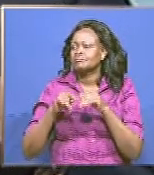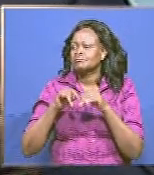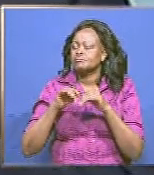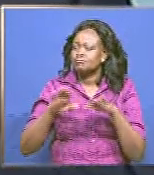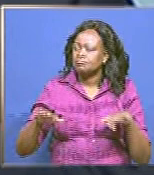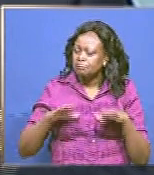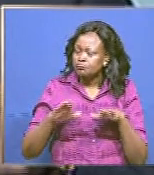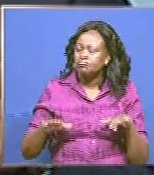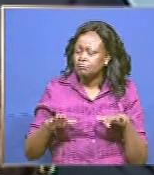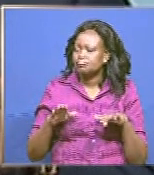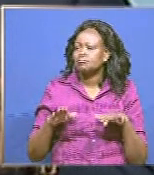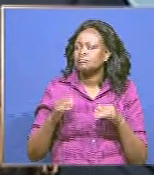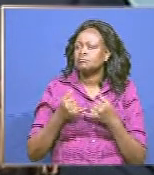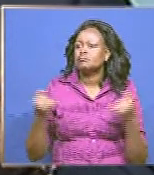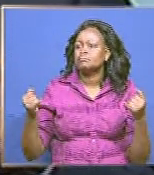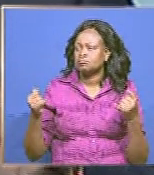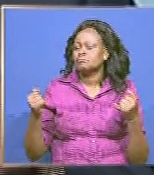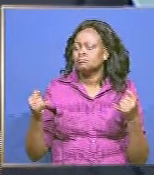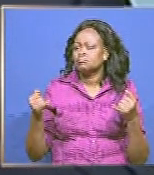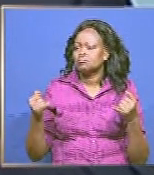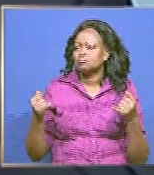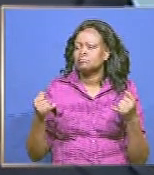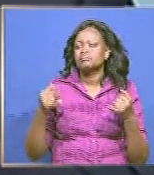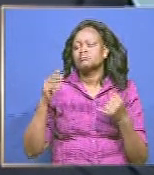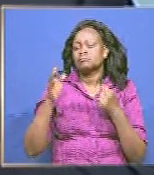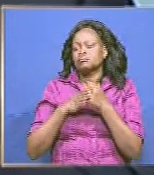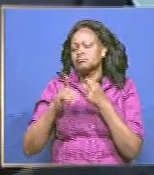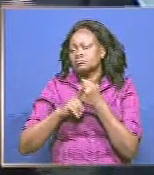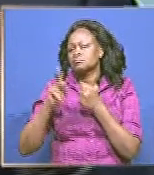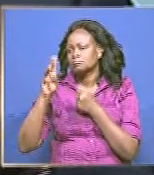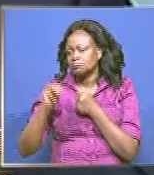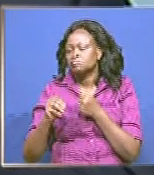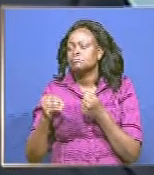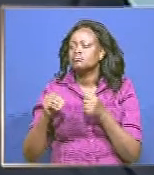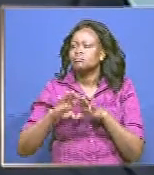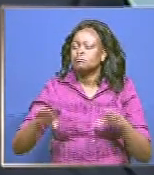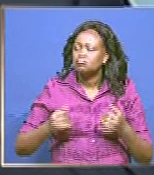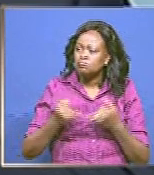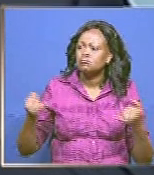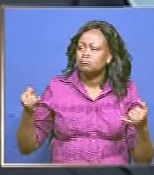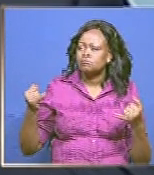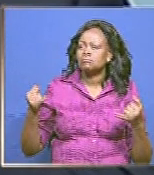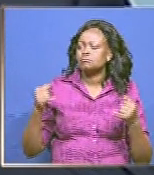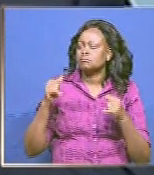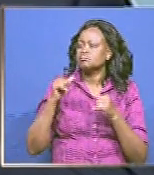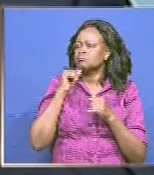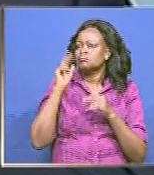line, unexploited, different from what the rest of the counties have